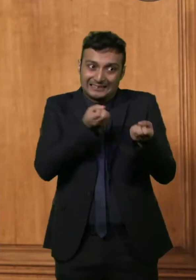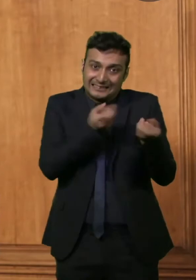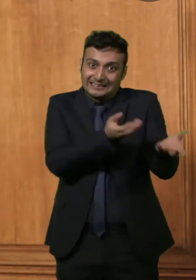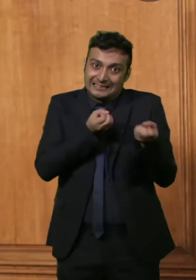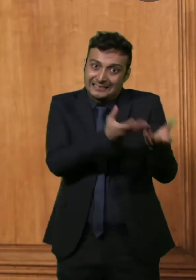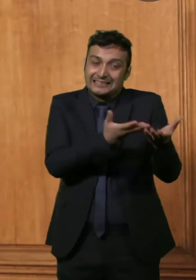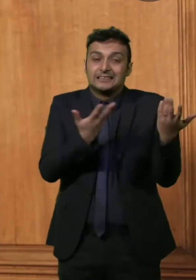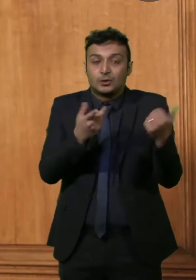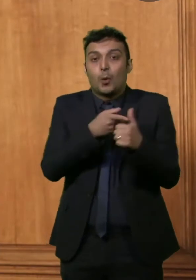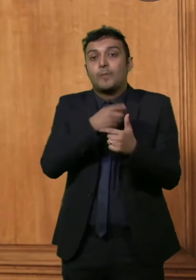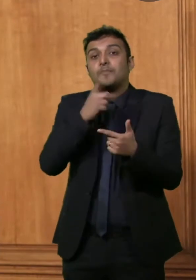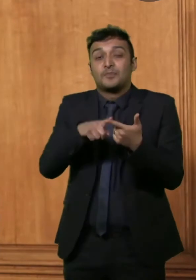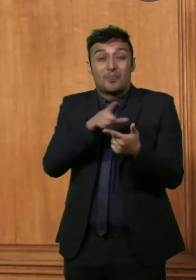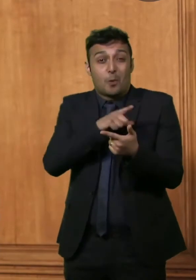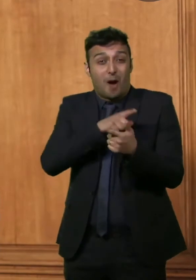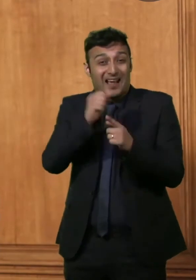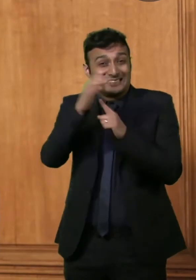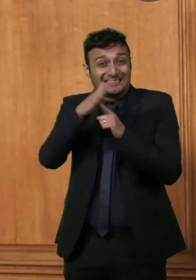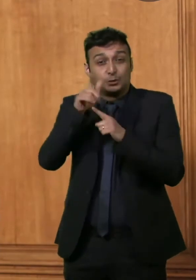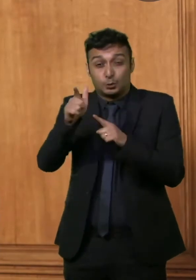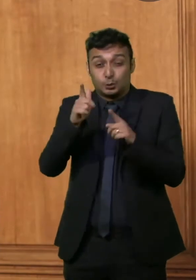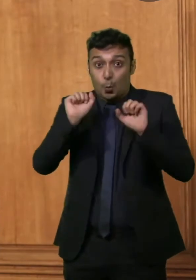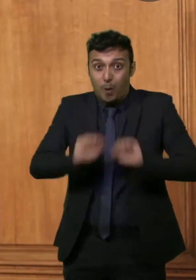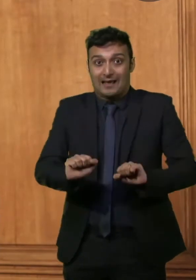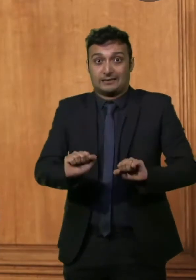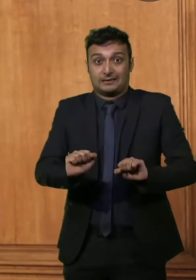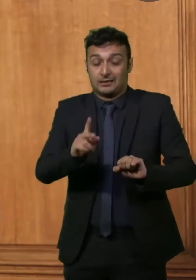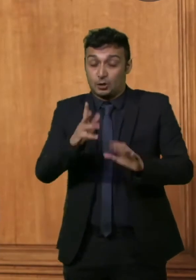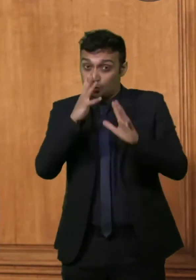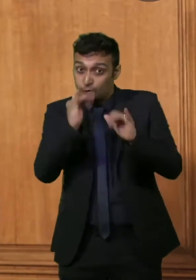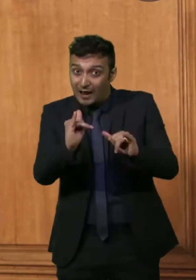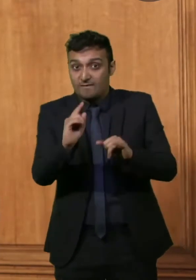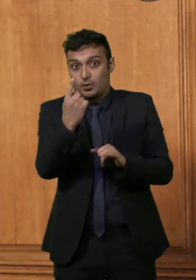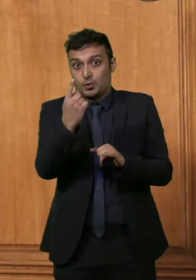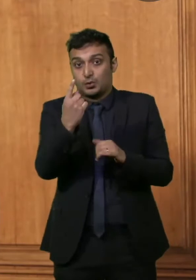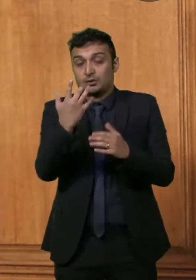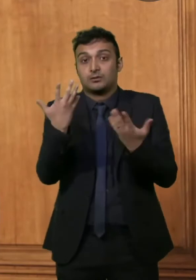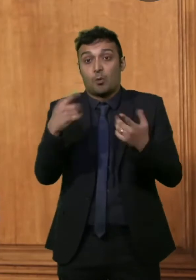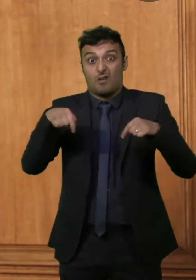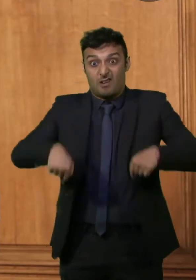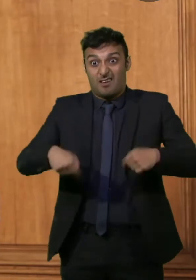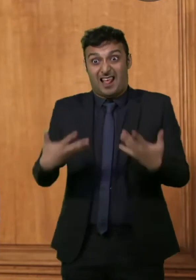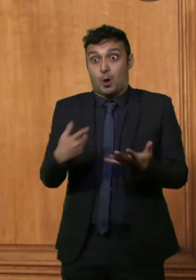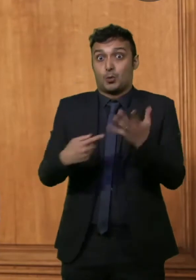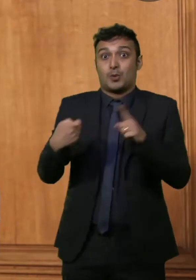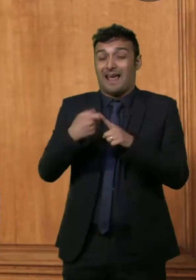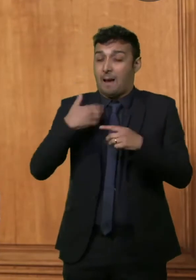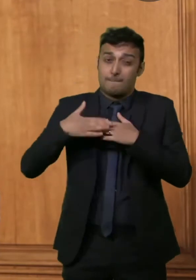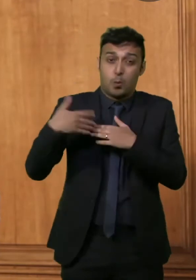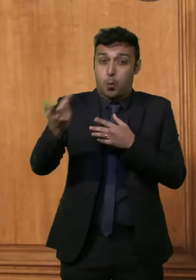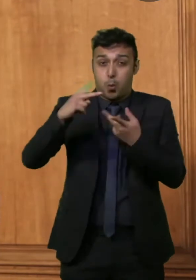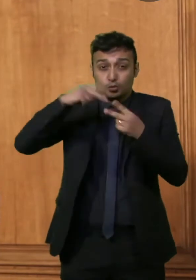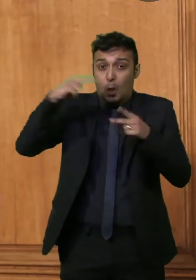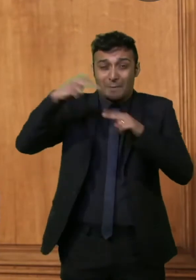And we are actually in the UK doing more genomics than anywhere else in the world, and that's an important area to look at but